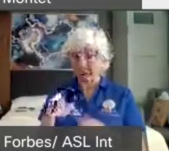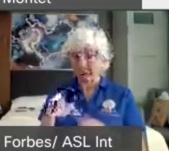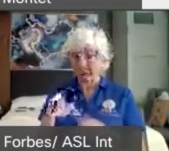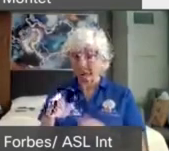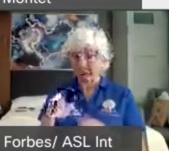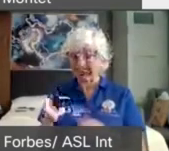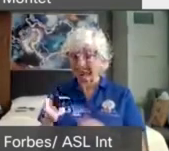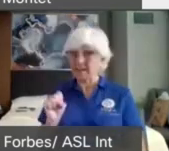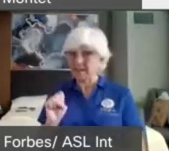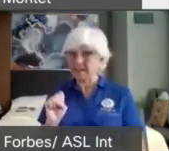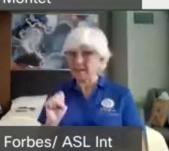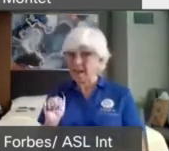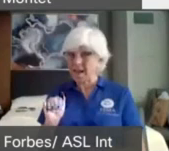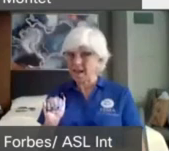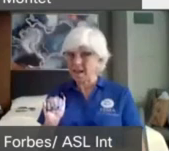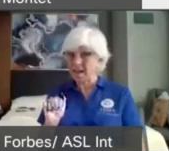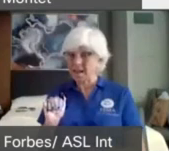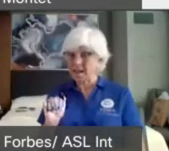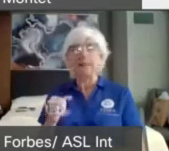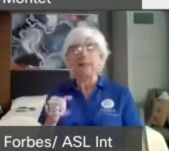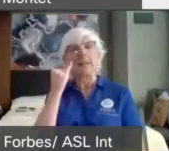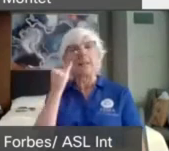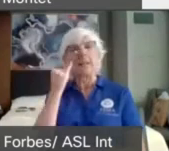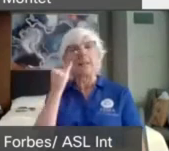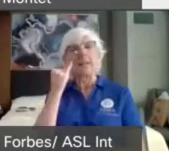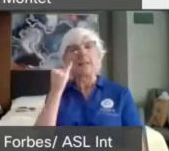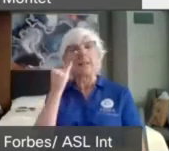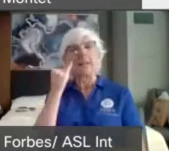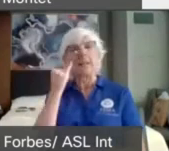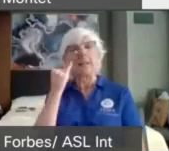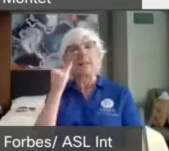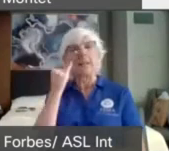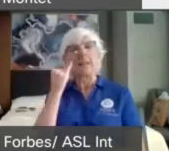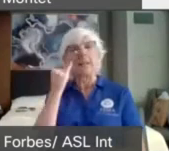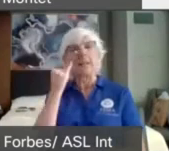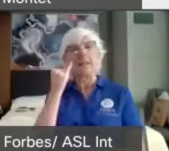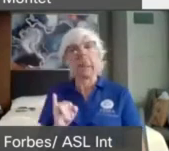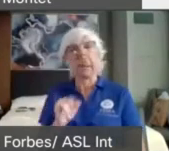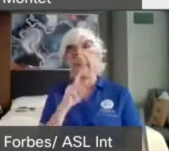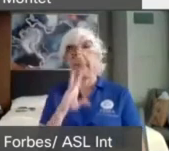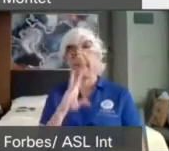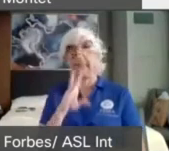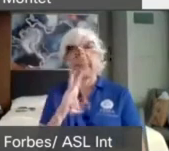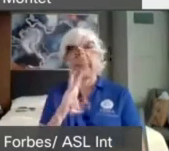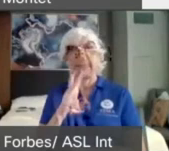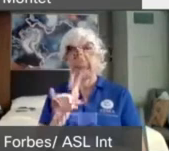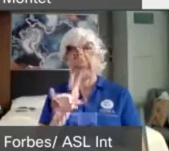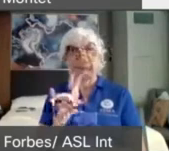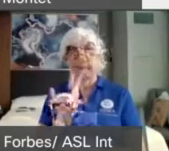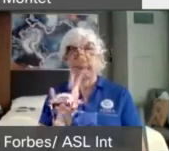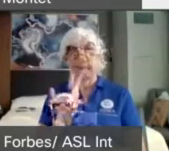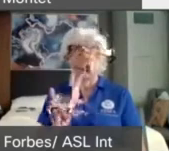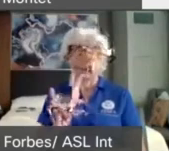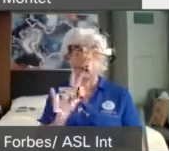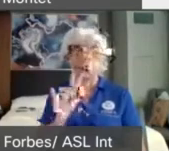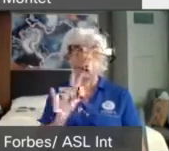Mayor, this is Stacy. I'll take that. If you do not have insurance for flood insurance for flood, no, you do not have to